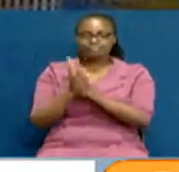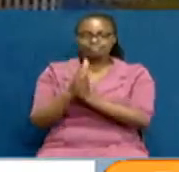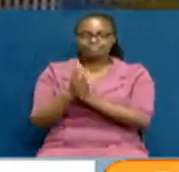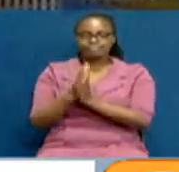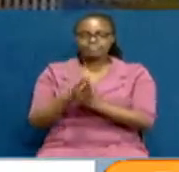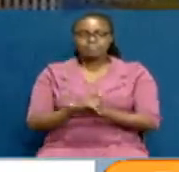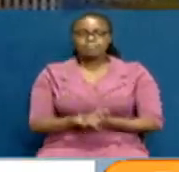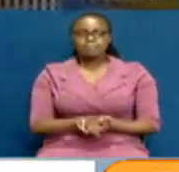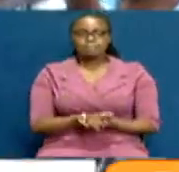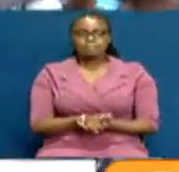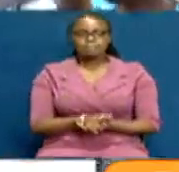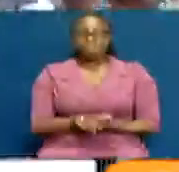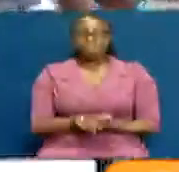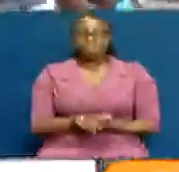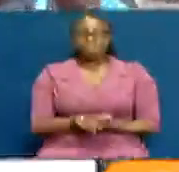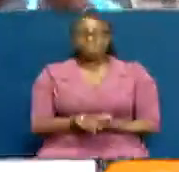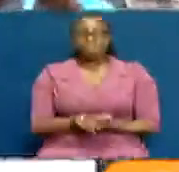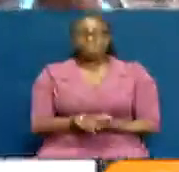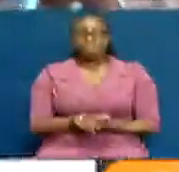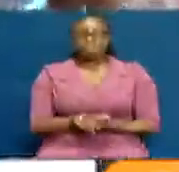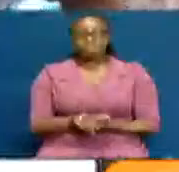more.